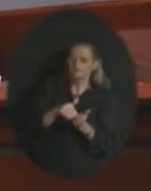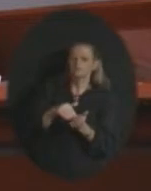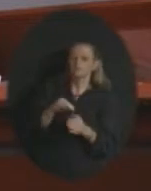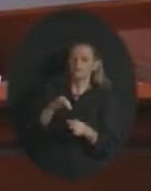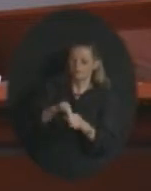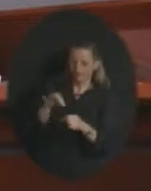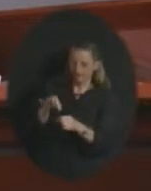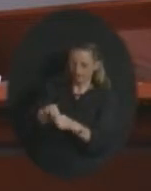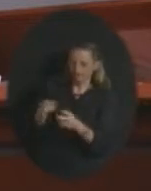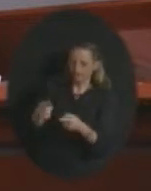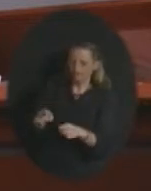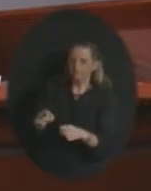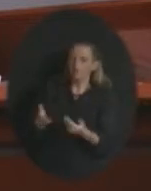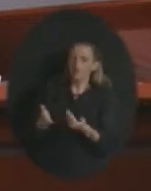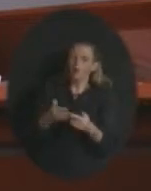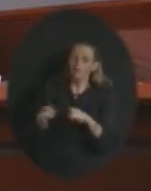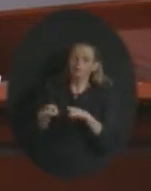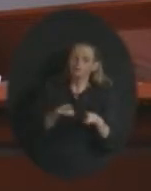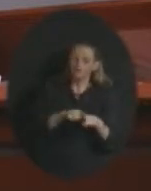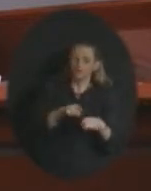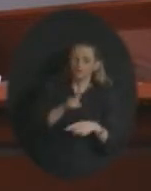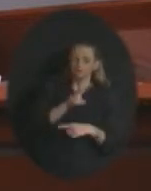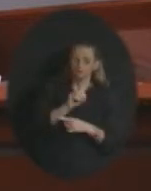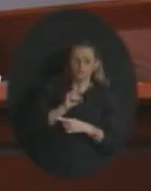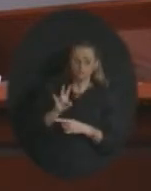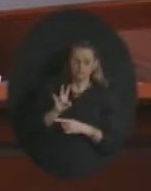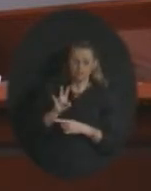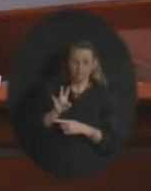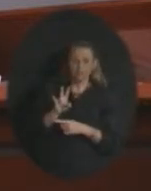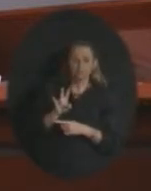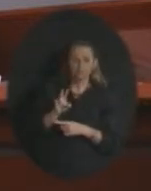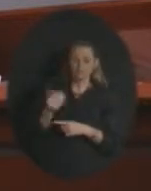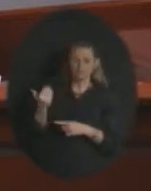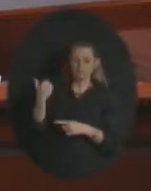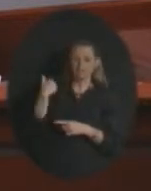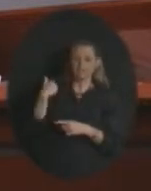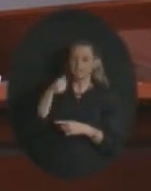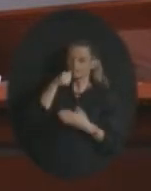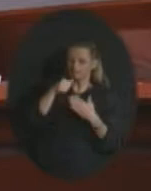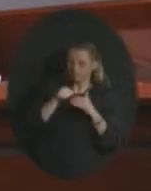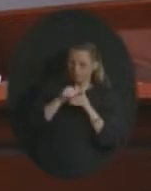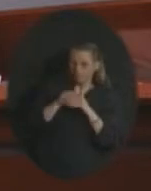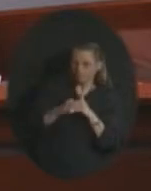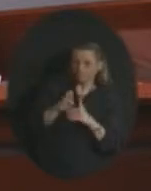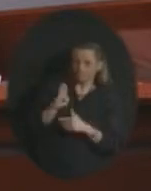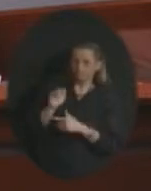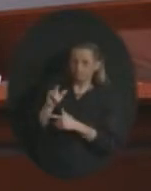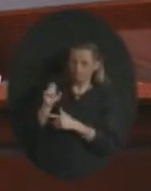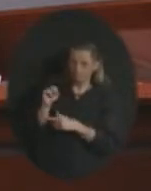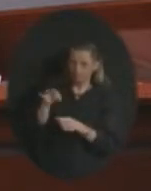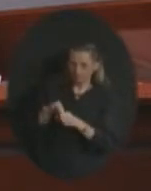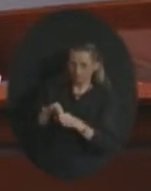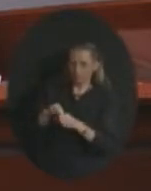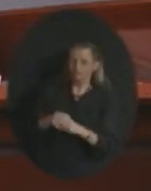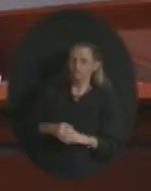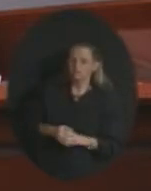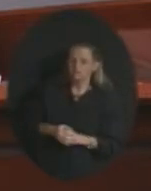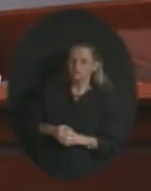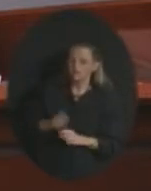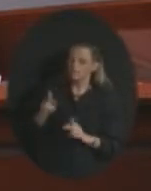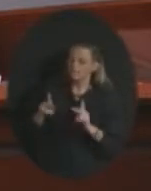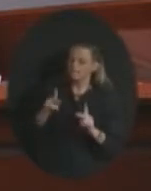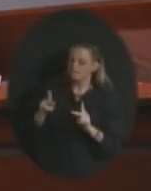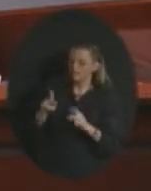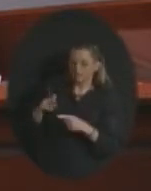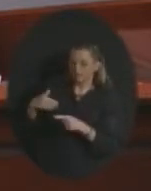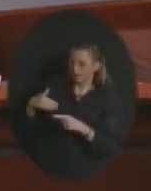in 2007, which was our last mail-in ballot. If people that did not get a ballot, we have